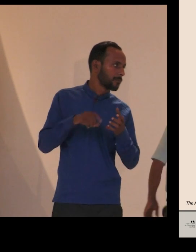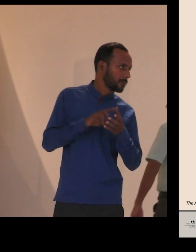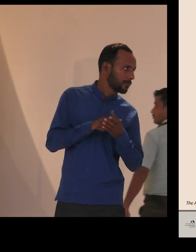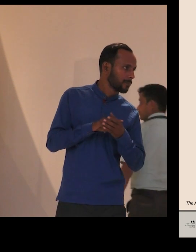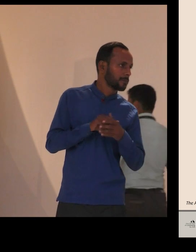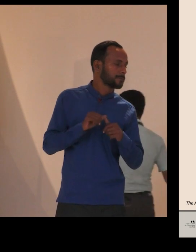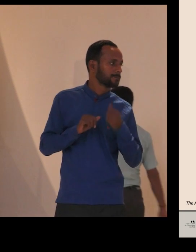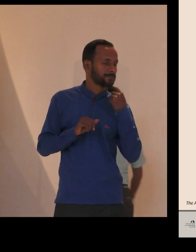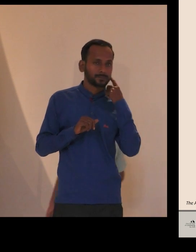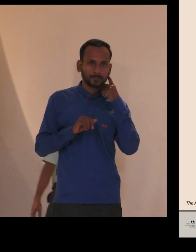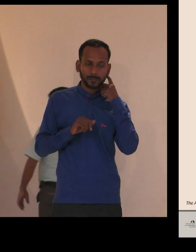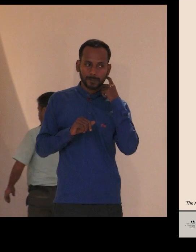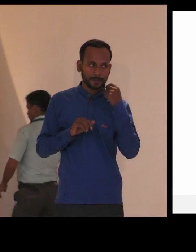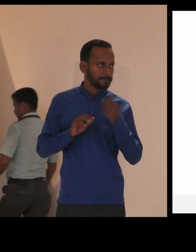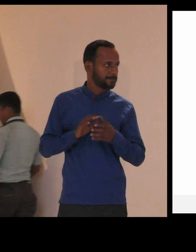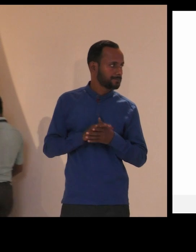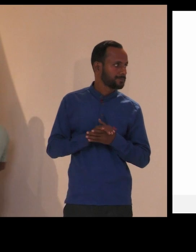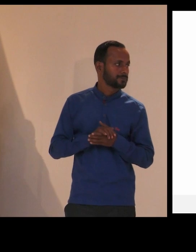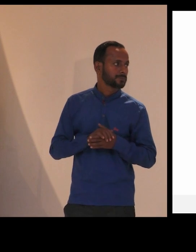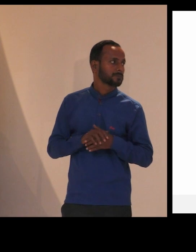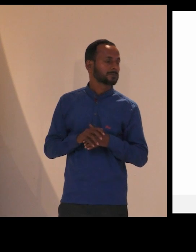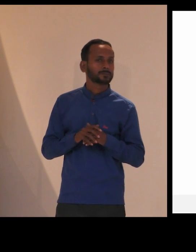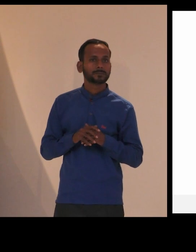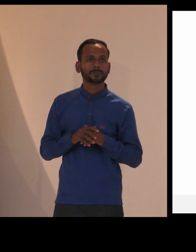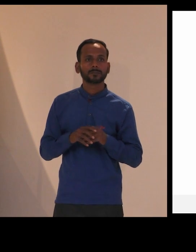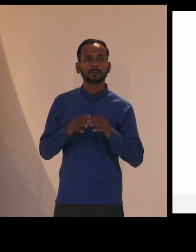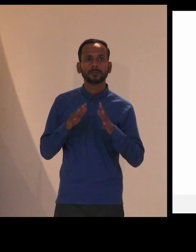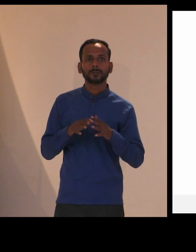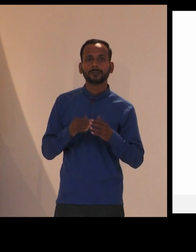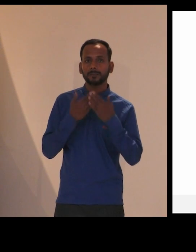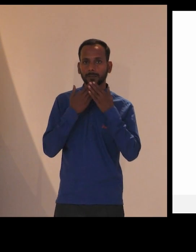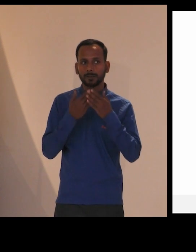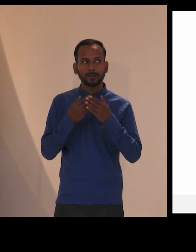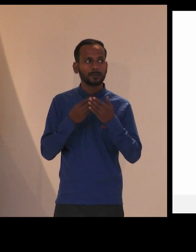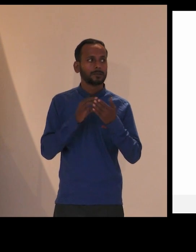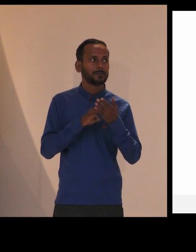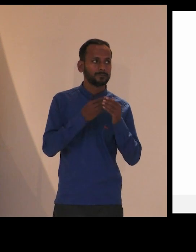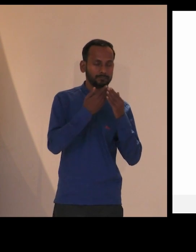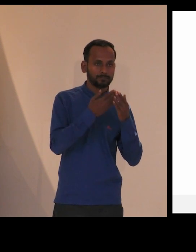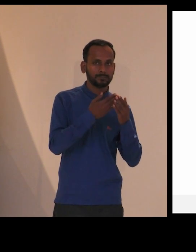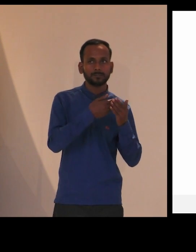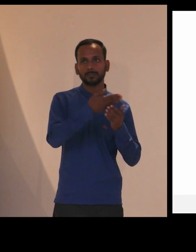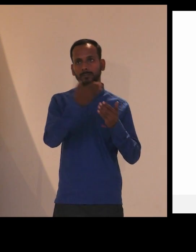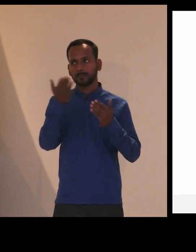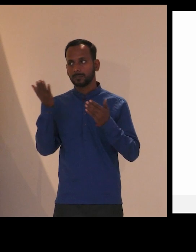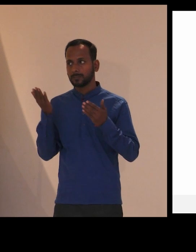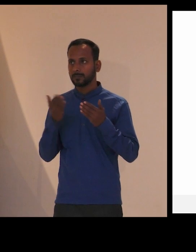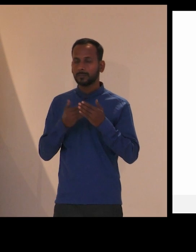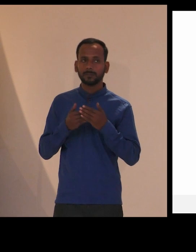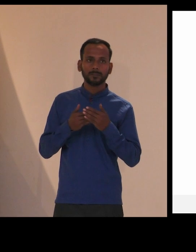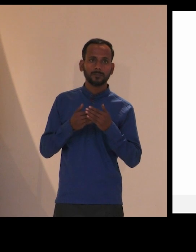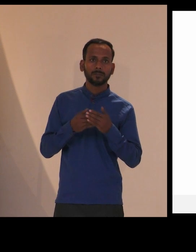in Pune. Please. Yeah, thank you, Anant. Thank you,